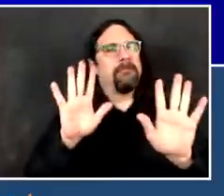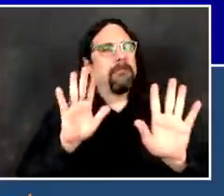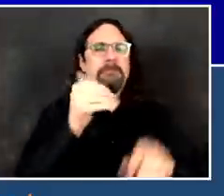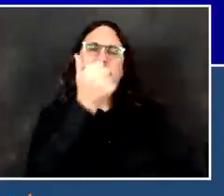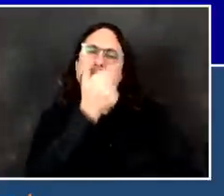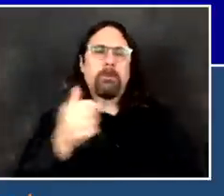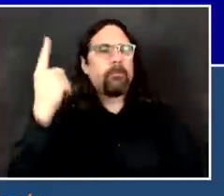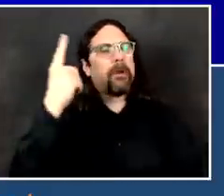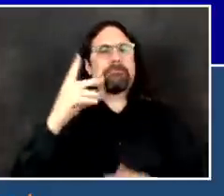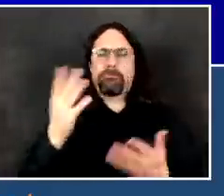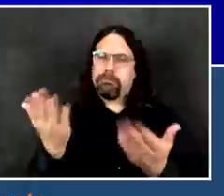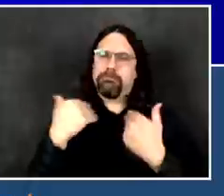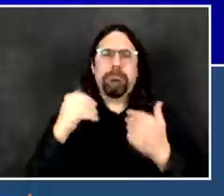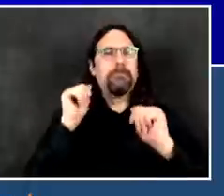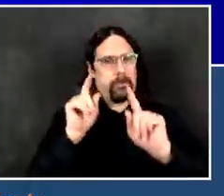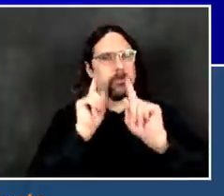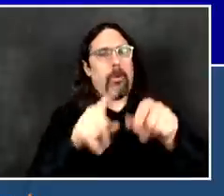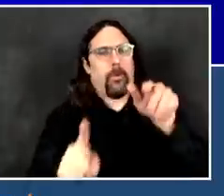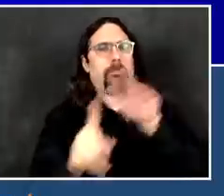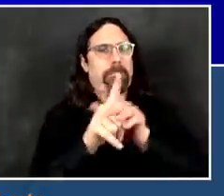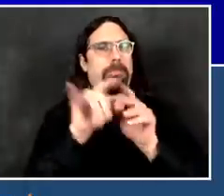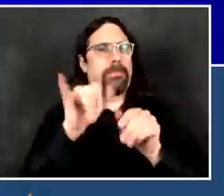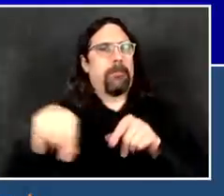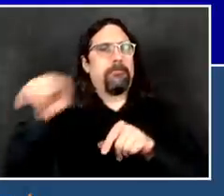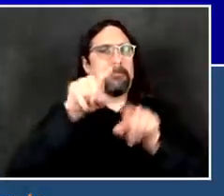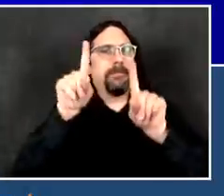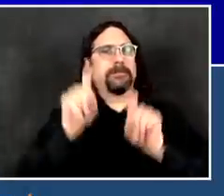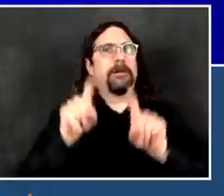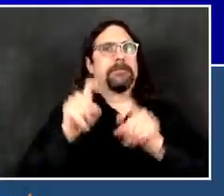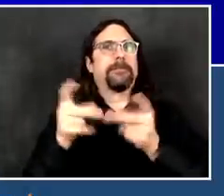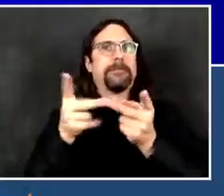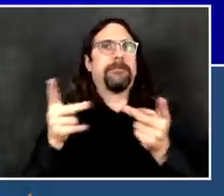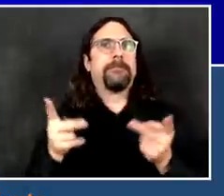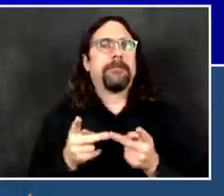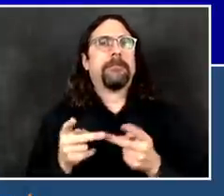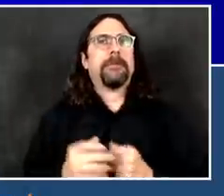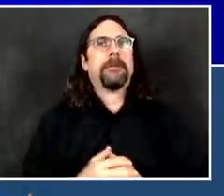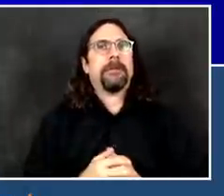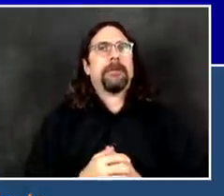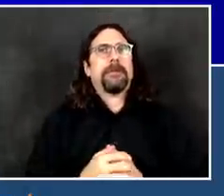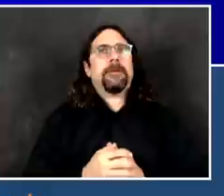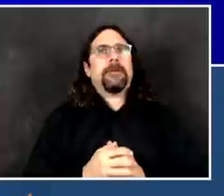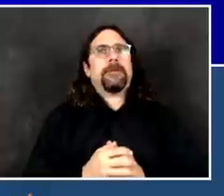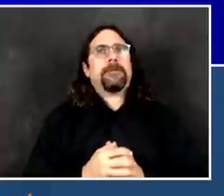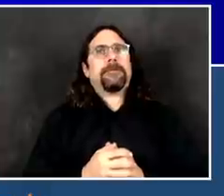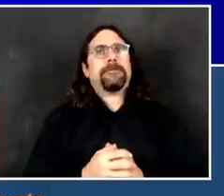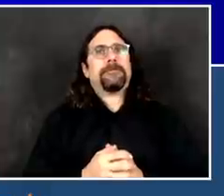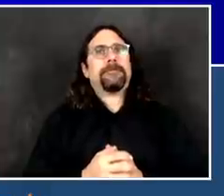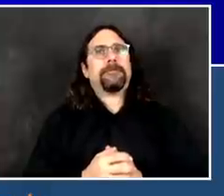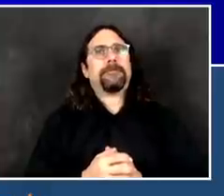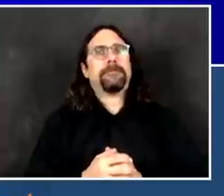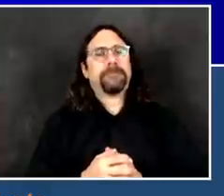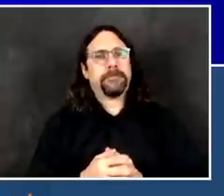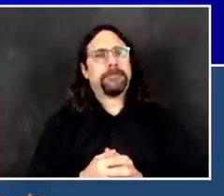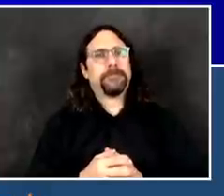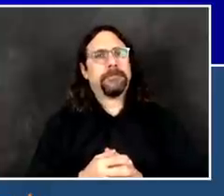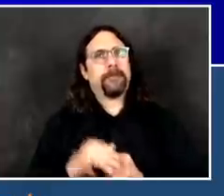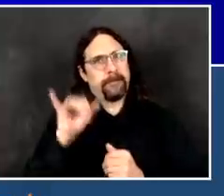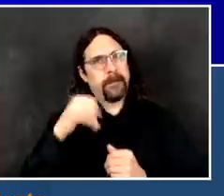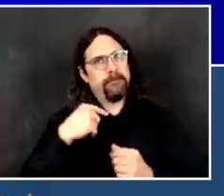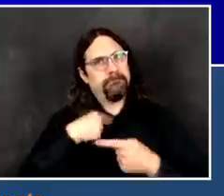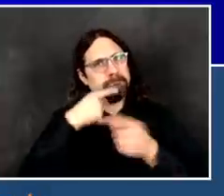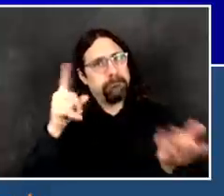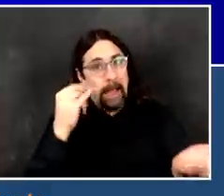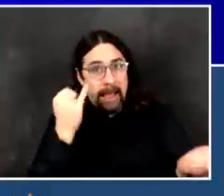is in a particularly vulnerable situation, we want to get you tested. Go to one of those centers, walk up. That